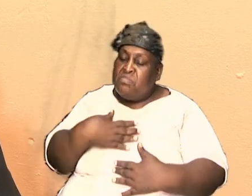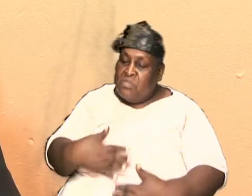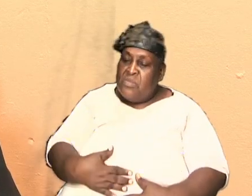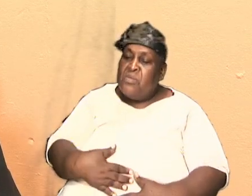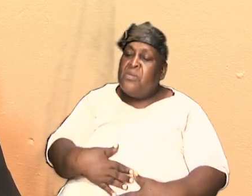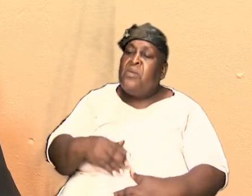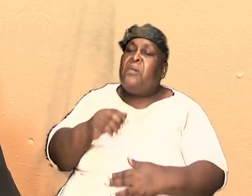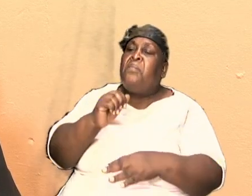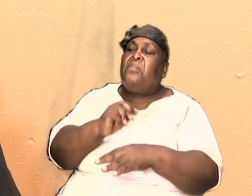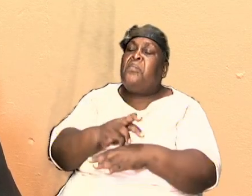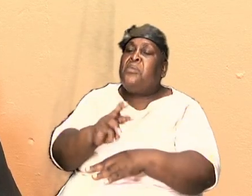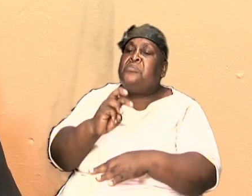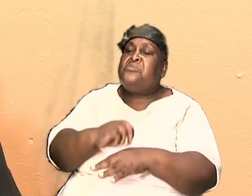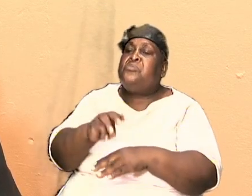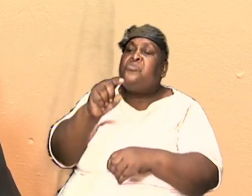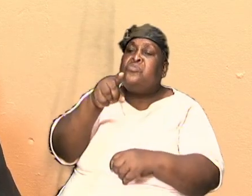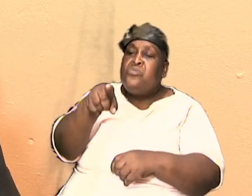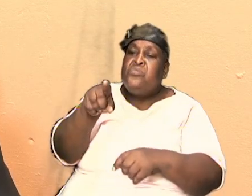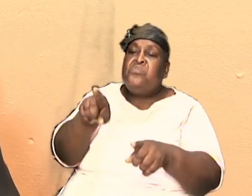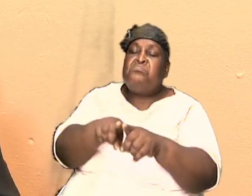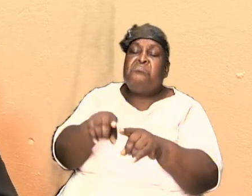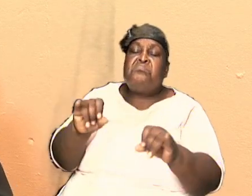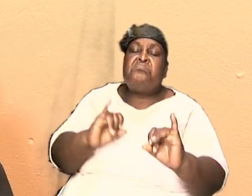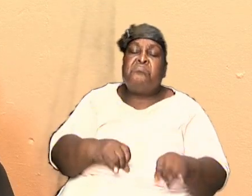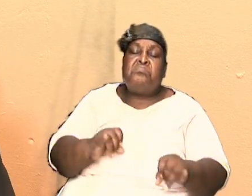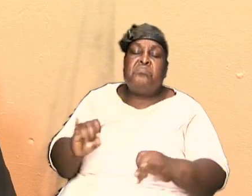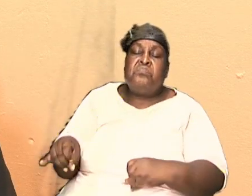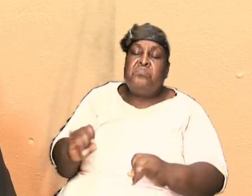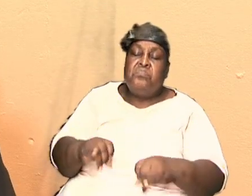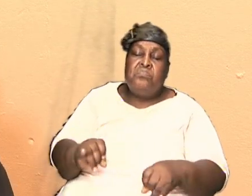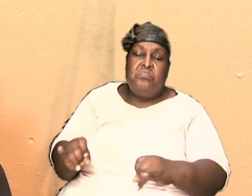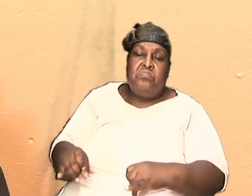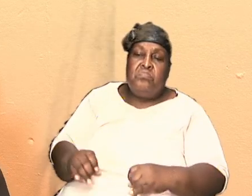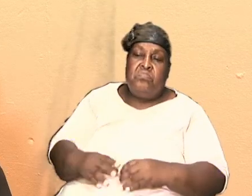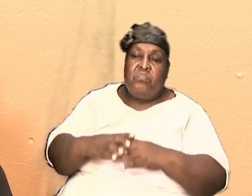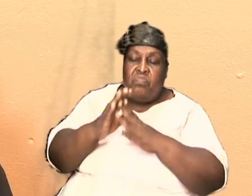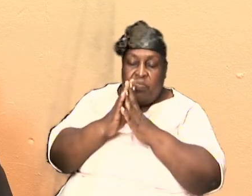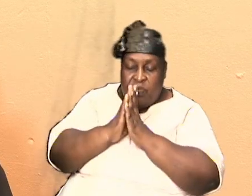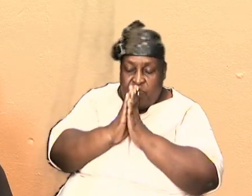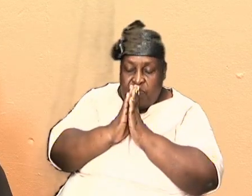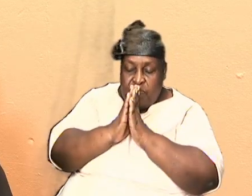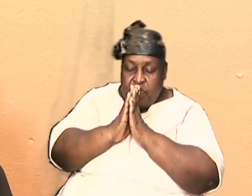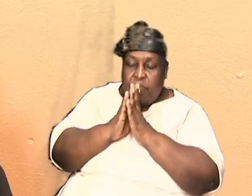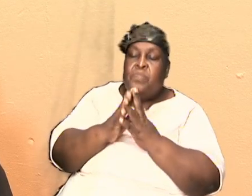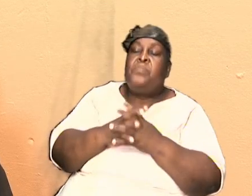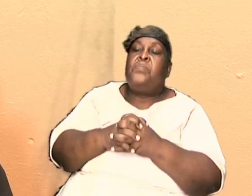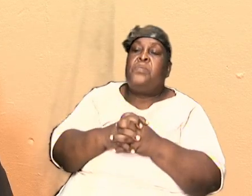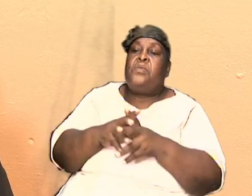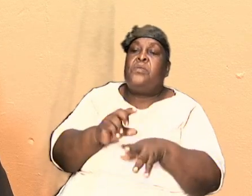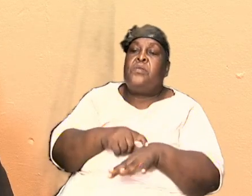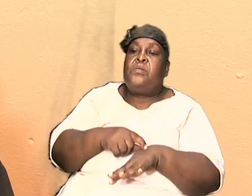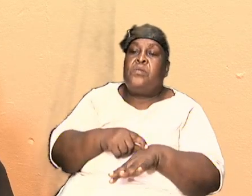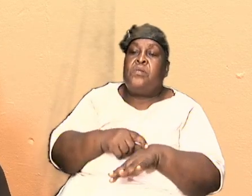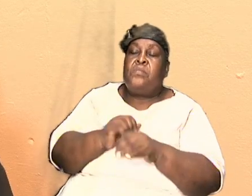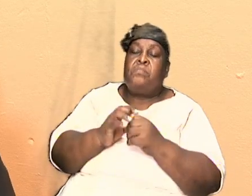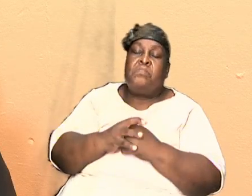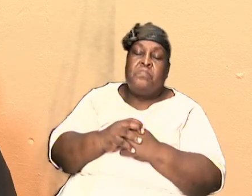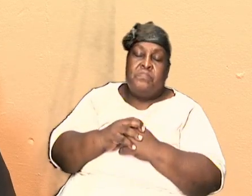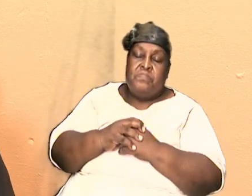an individual. Let us just bow our heads as we pray before we